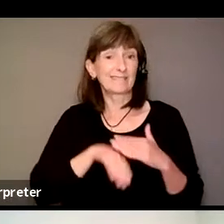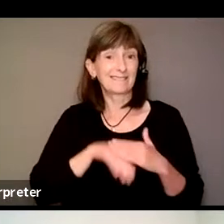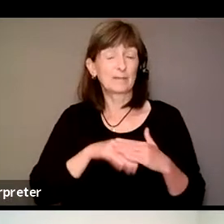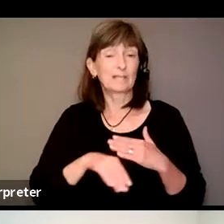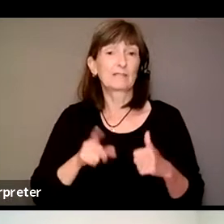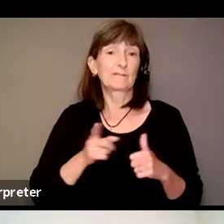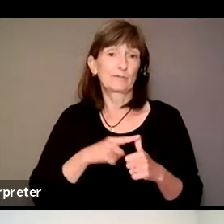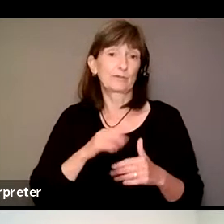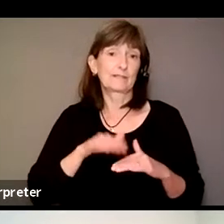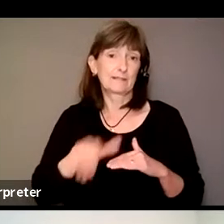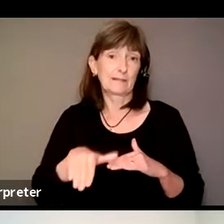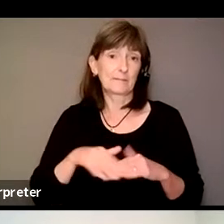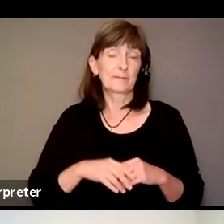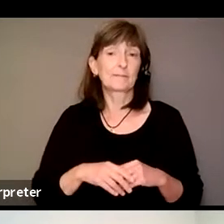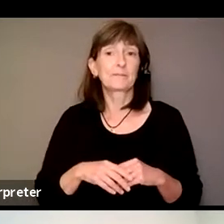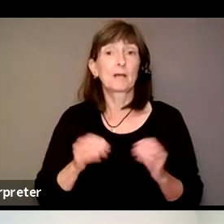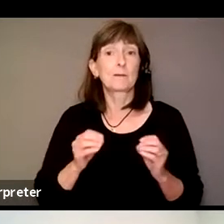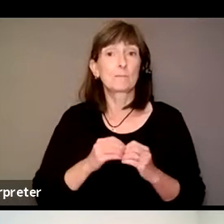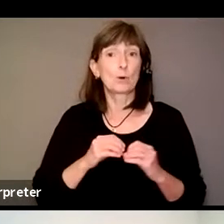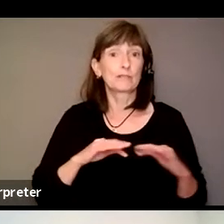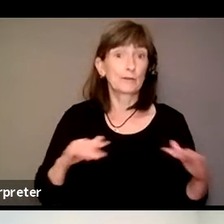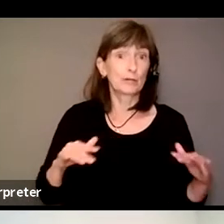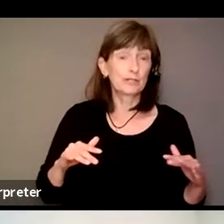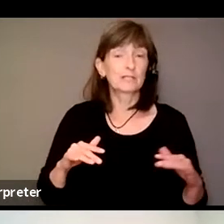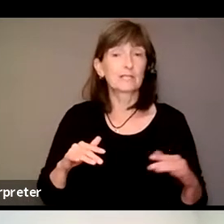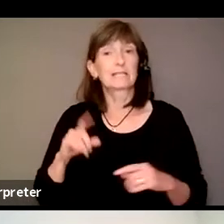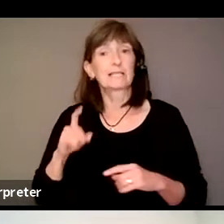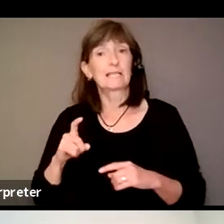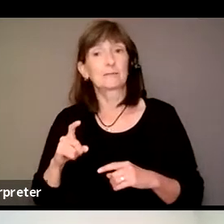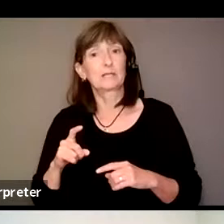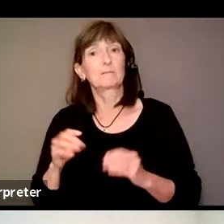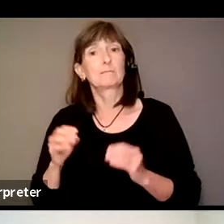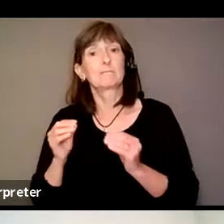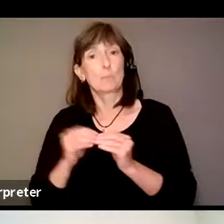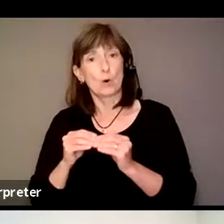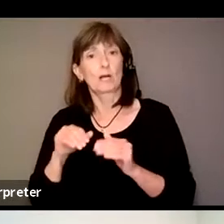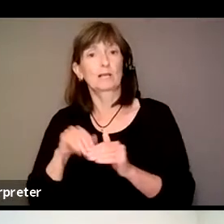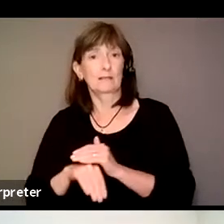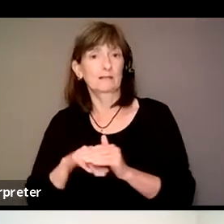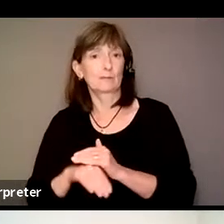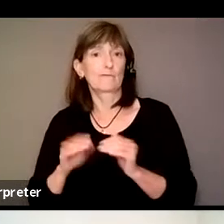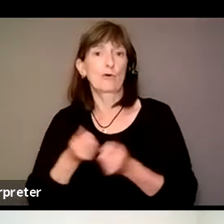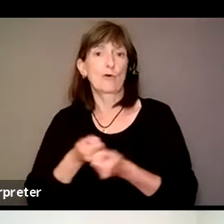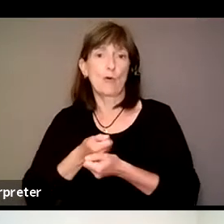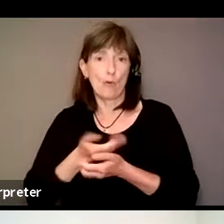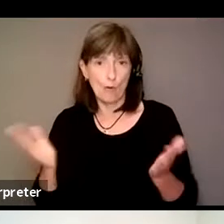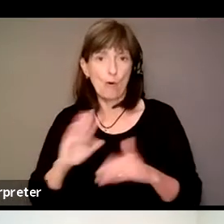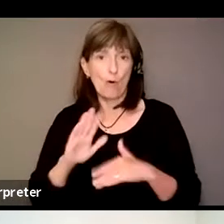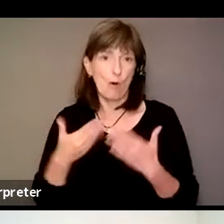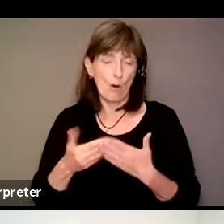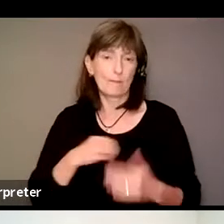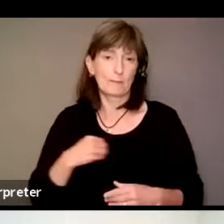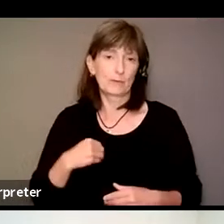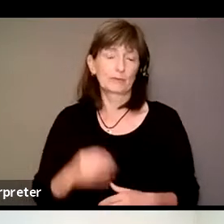step. For council to be more diverse, it needs to be incredibly accessible to all members of their community.